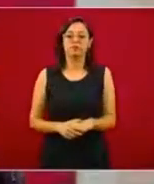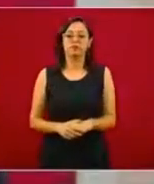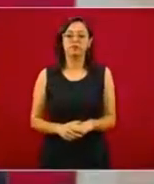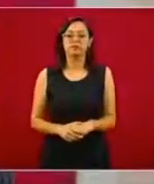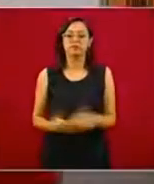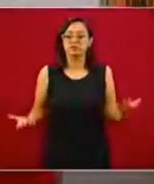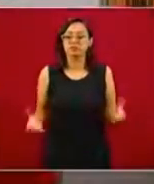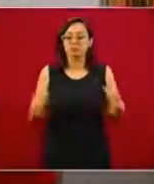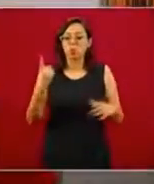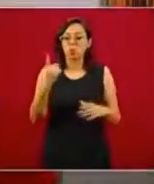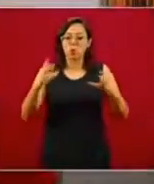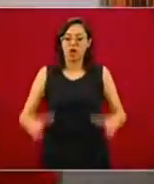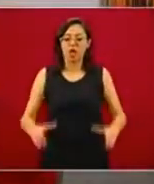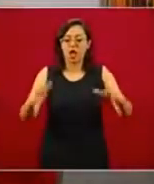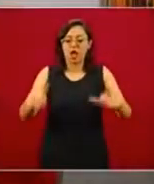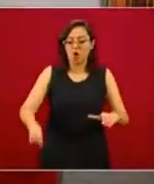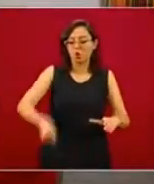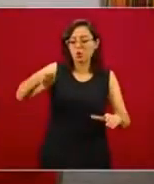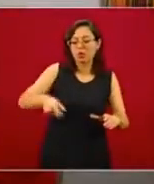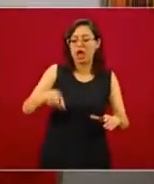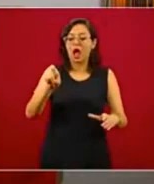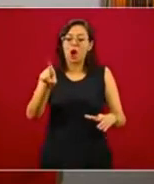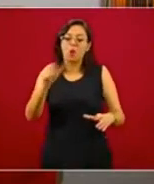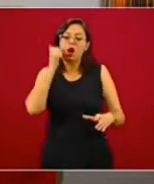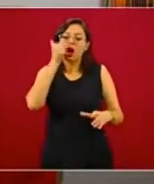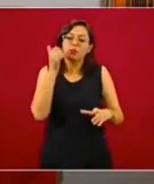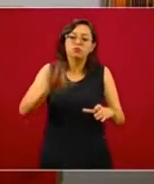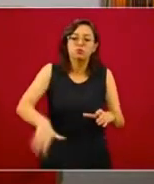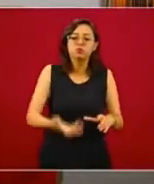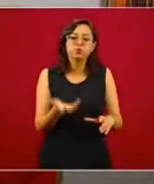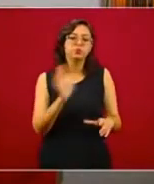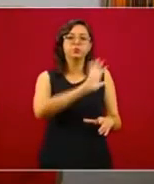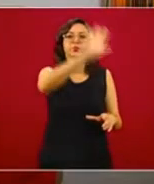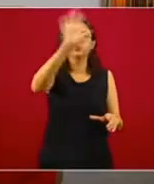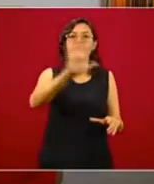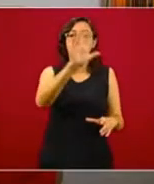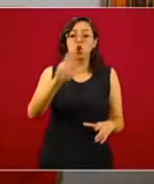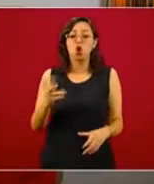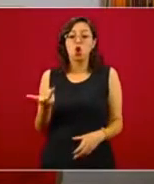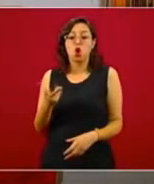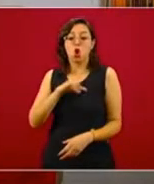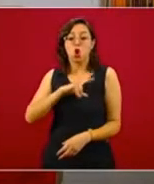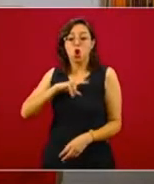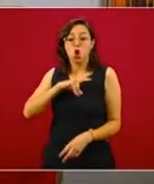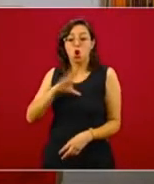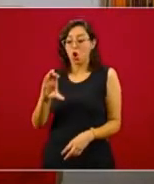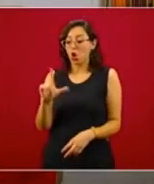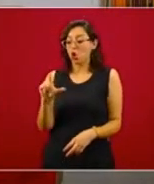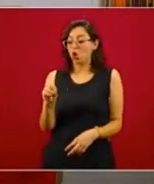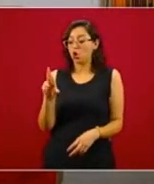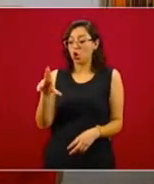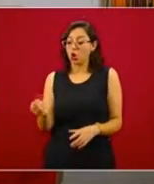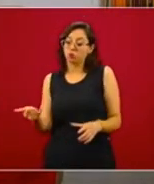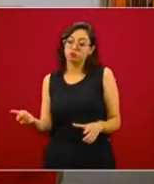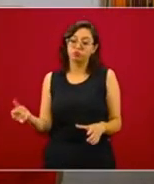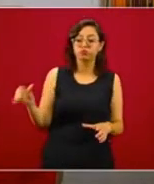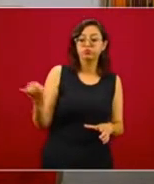sector. For instance, if you have water and soap, you are cleaning, but you